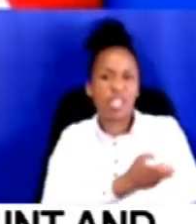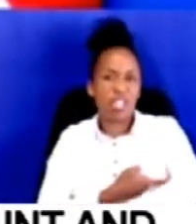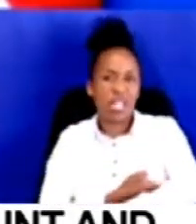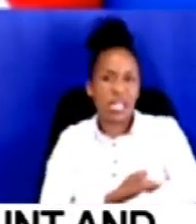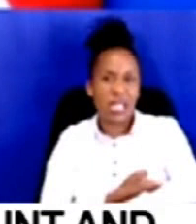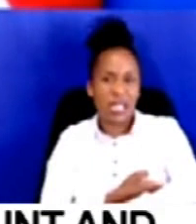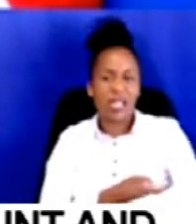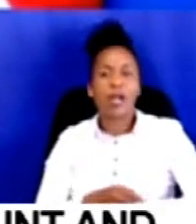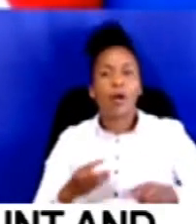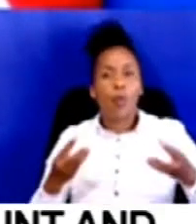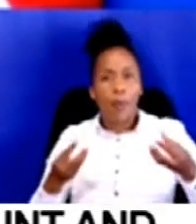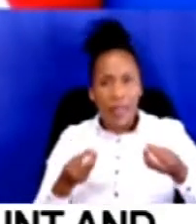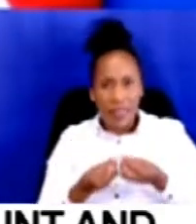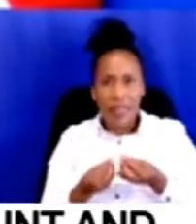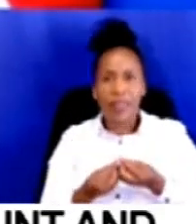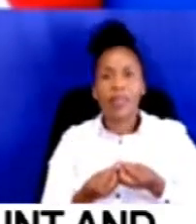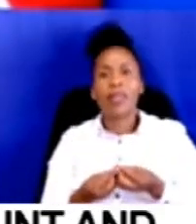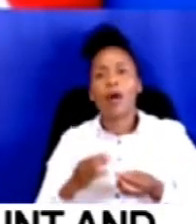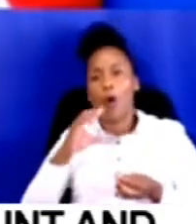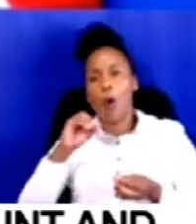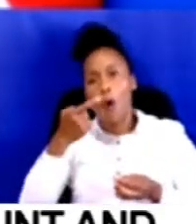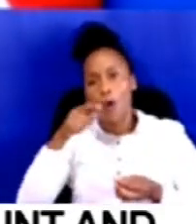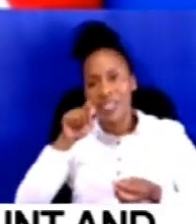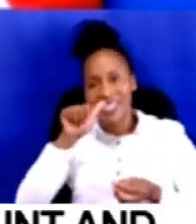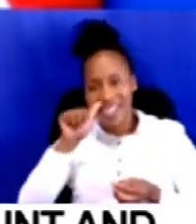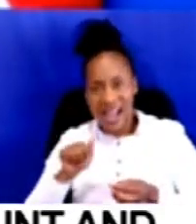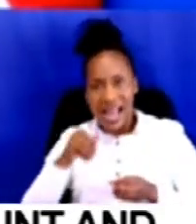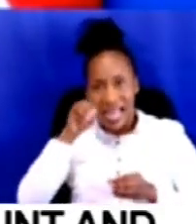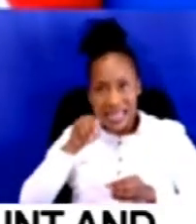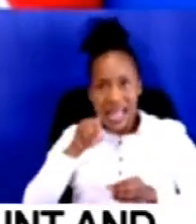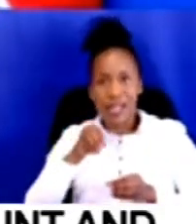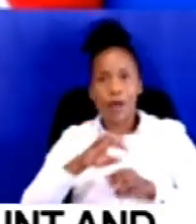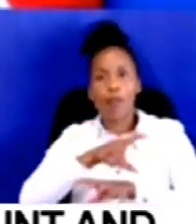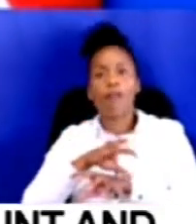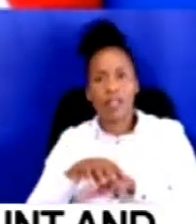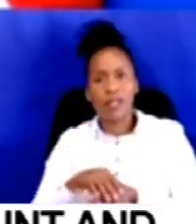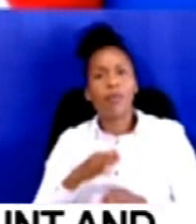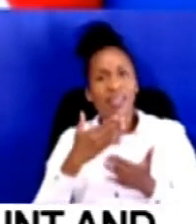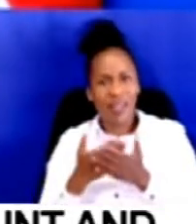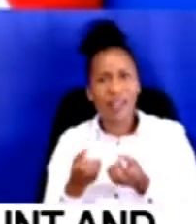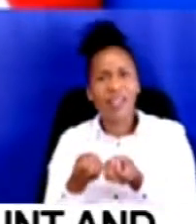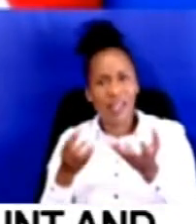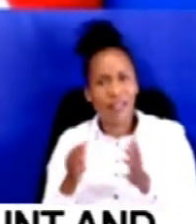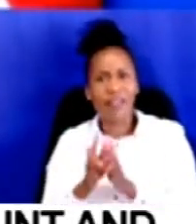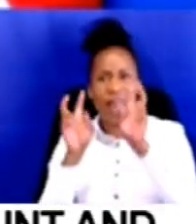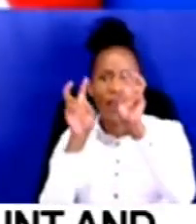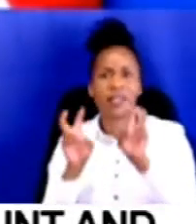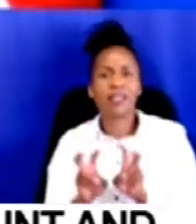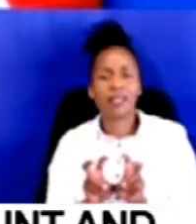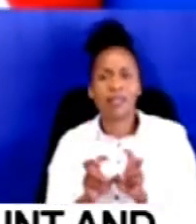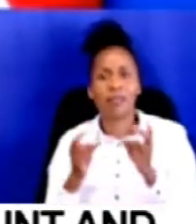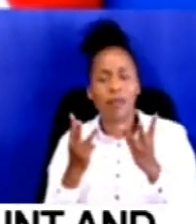together with the Department of Culture in a province, we can be in a position to deliver electricity to our